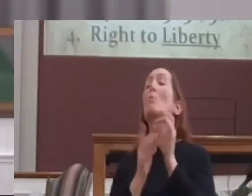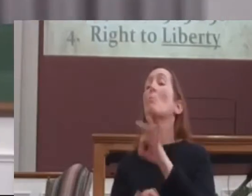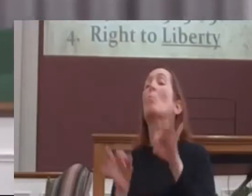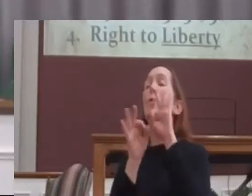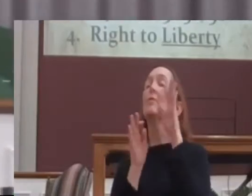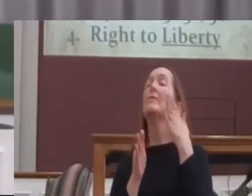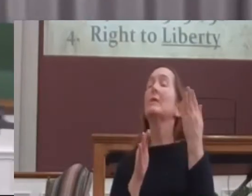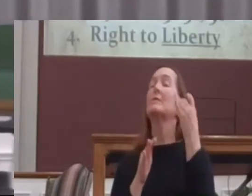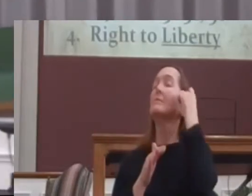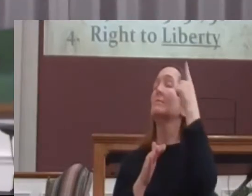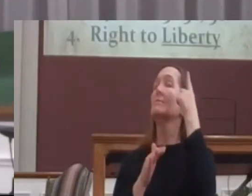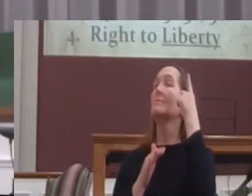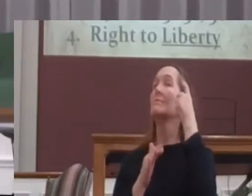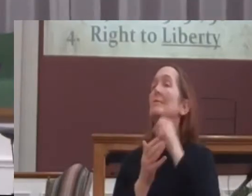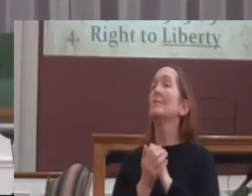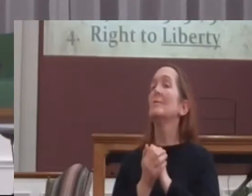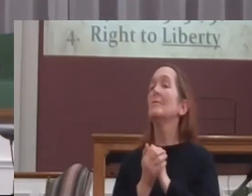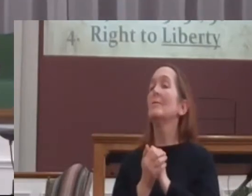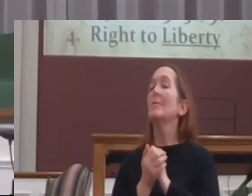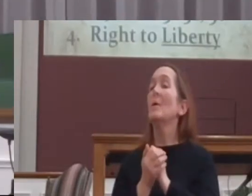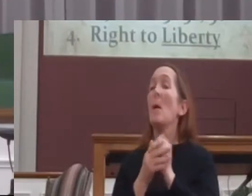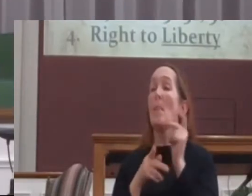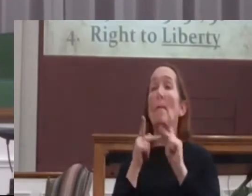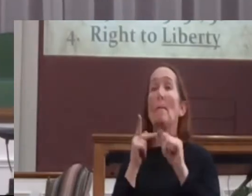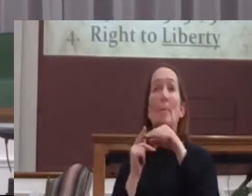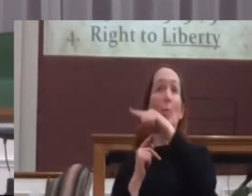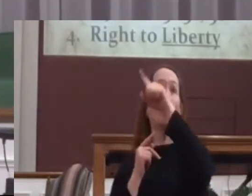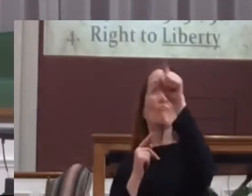And here's the thing you need to recognize in this.